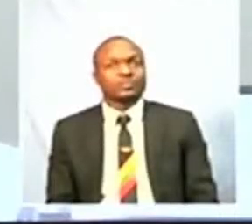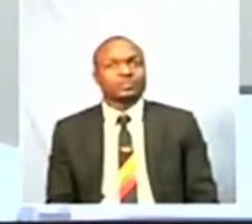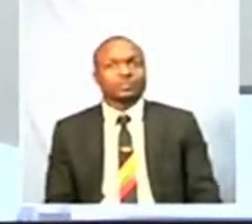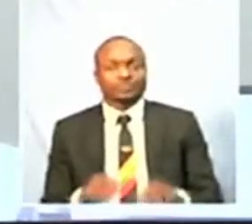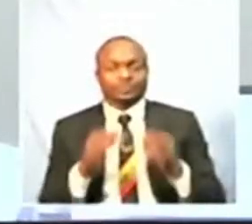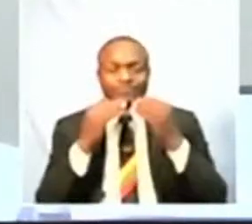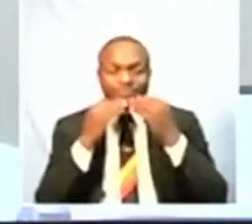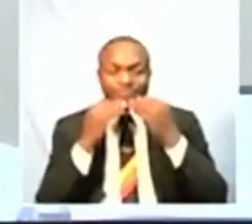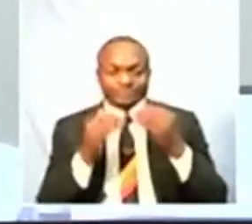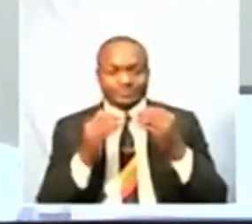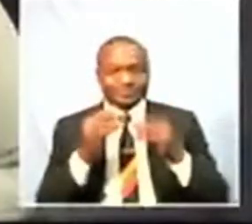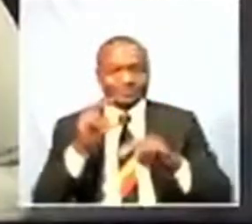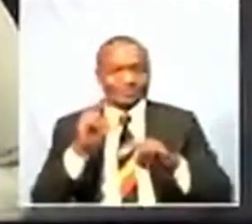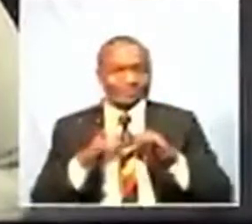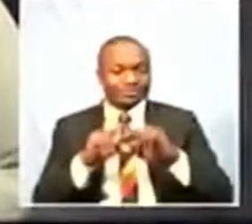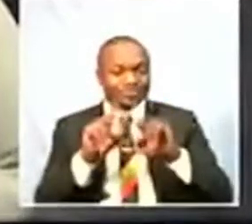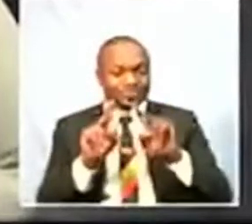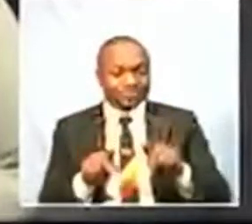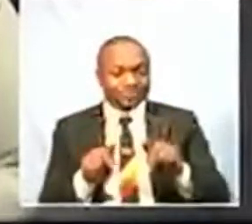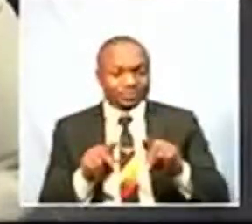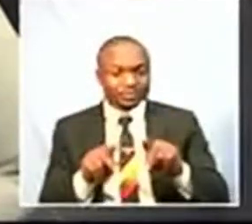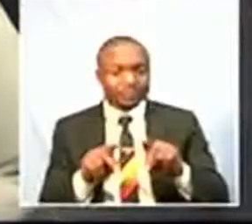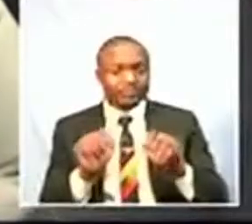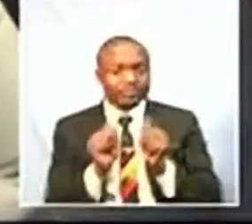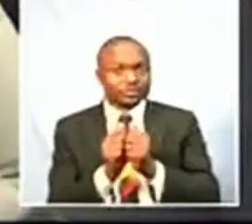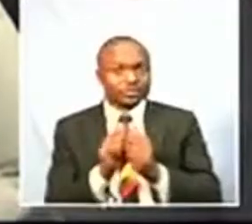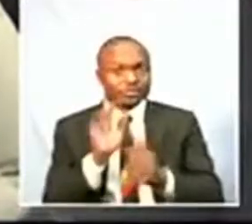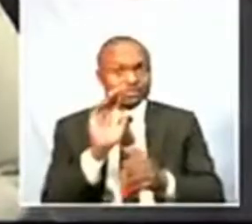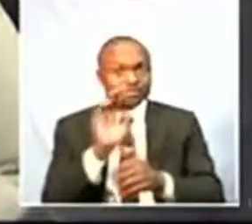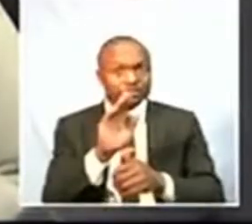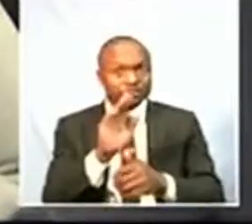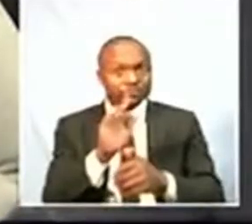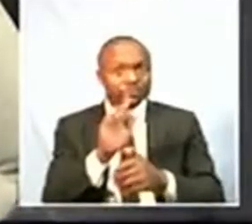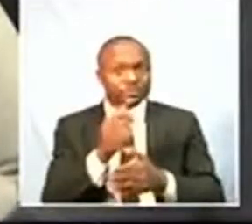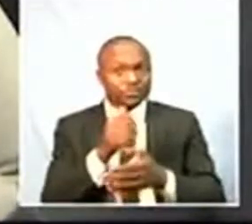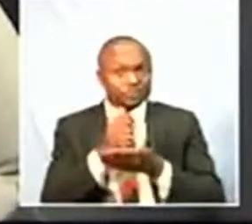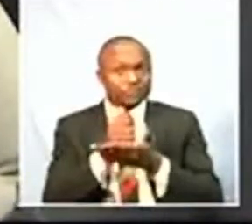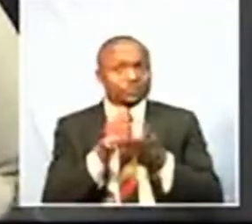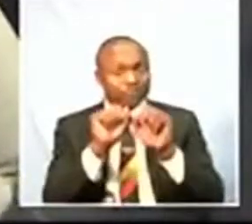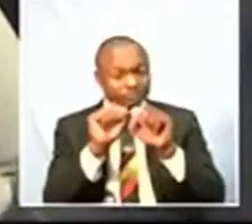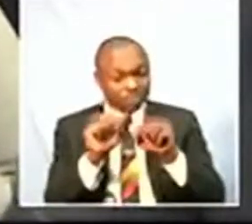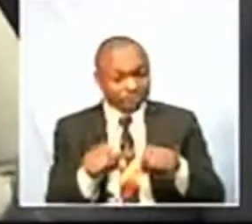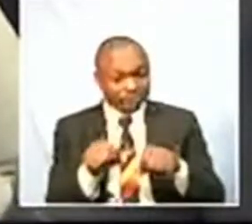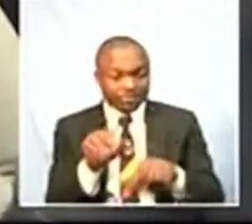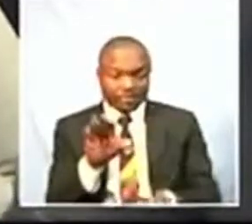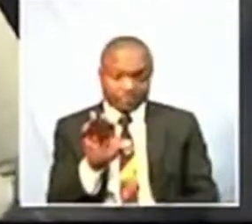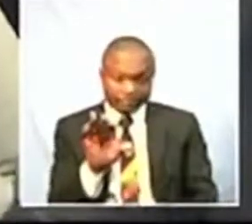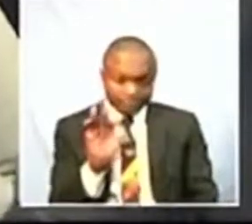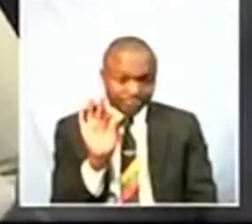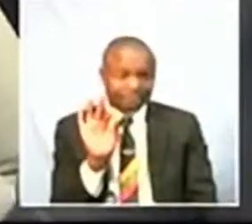Thank you, Chairperson. With your guidance, maybe I can cite